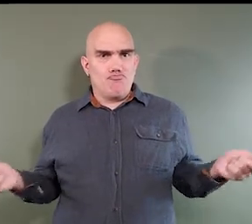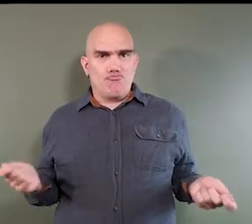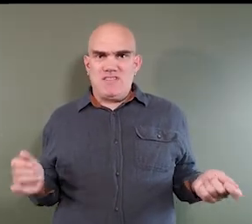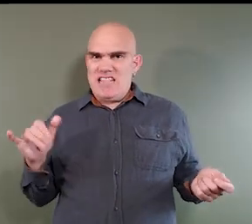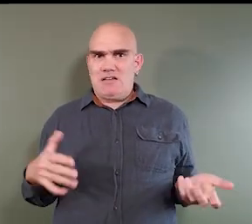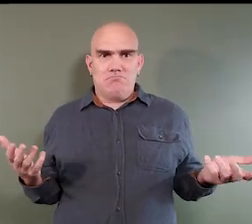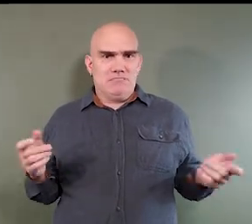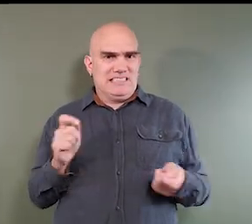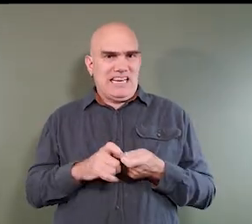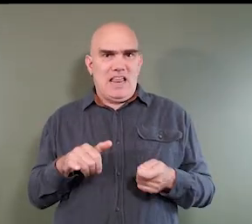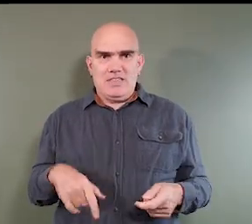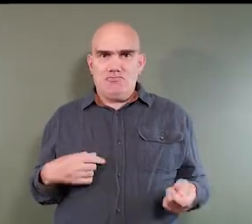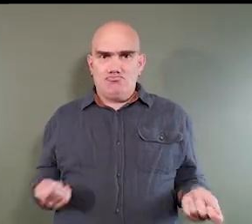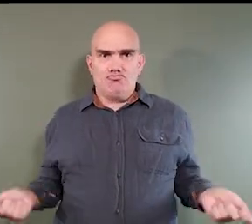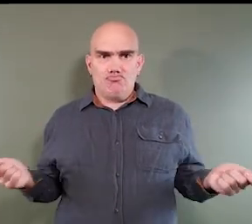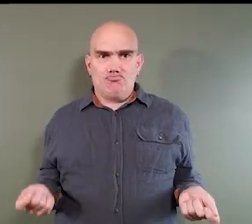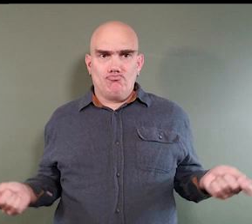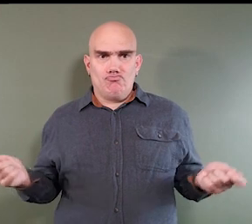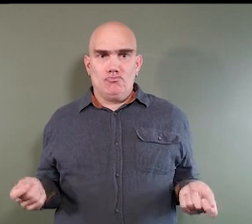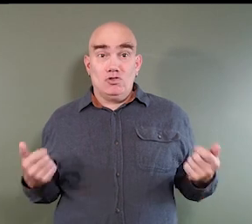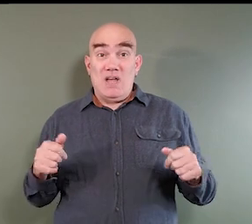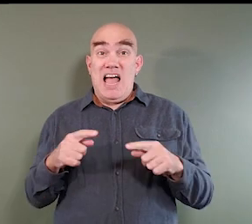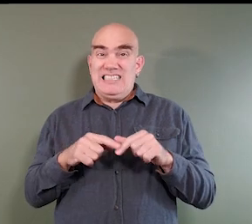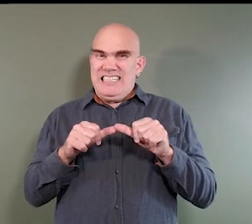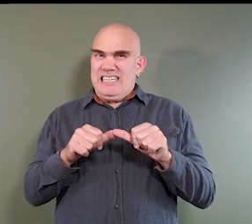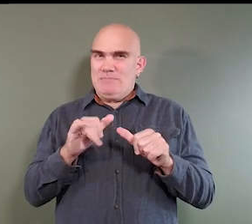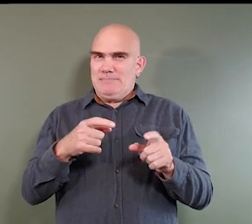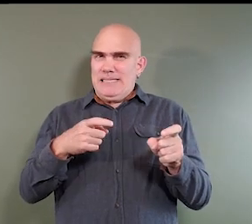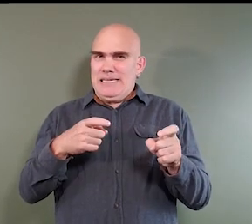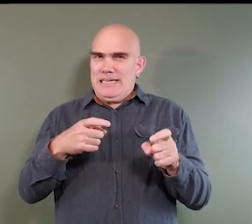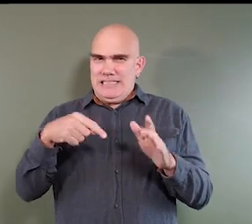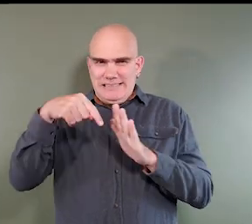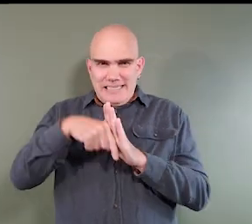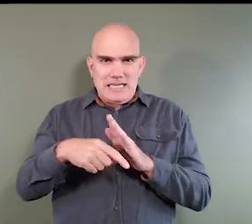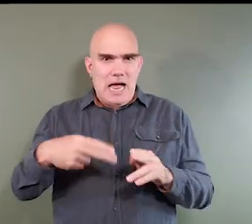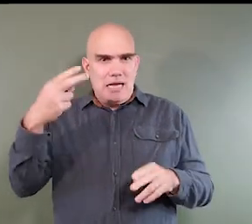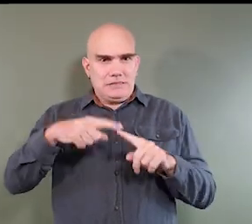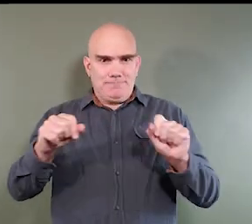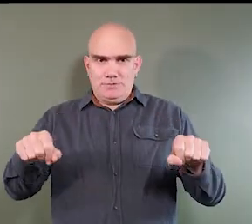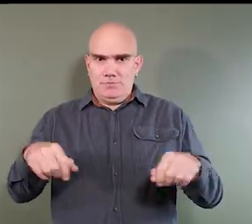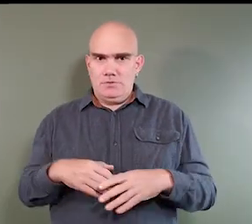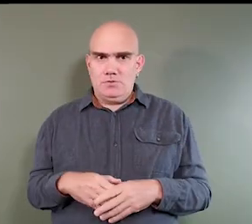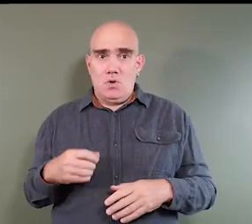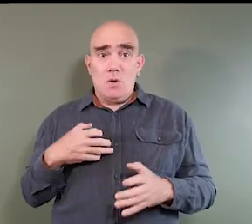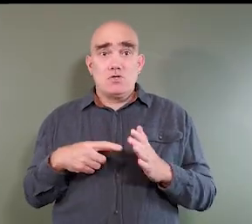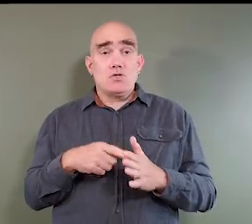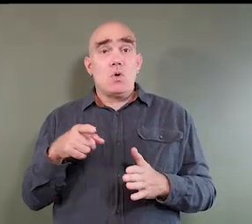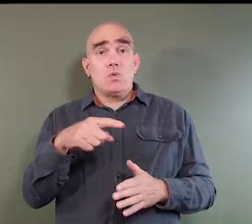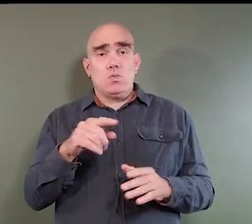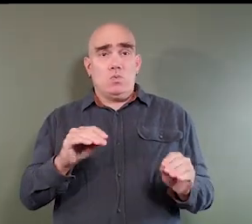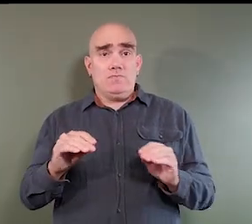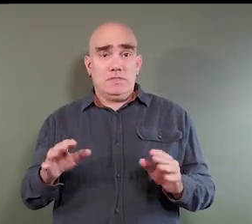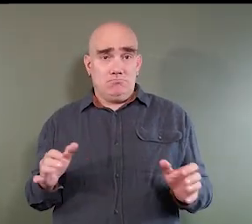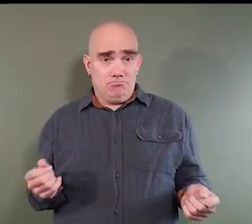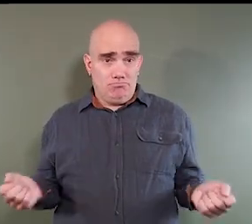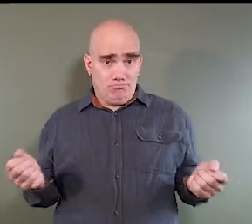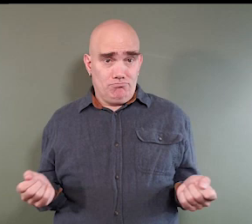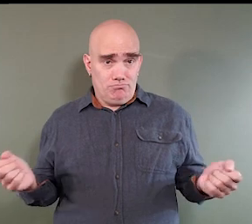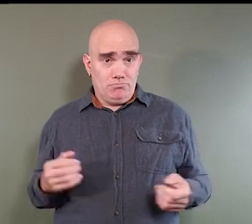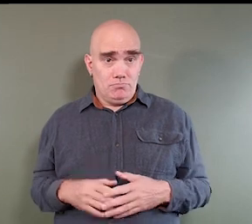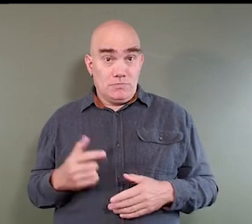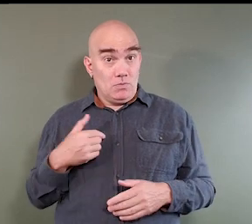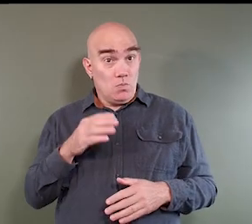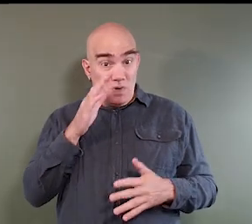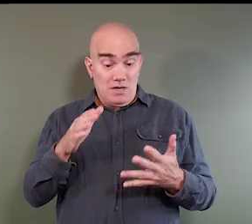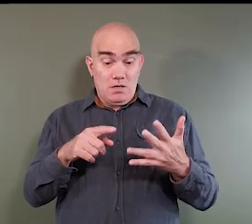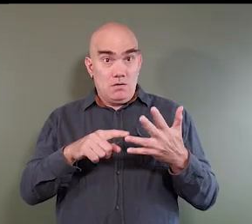side to side, just like this. We're going to try to keep the intensity as high as we can. So I just want to show you guys these movements because